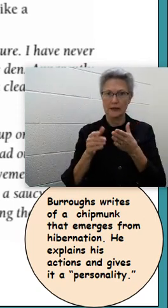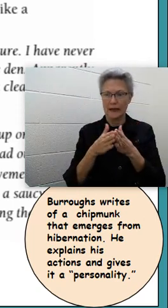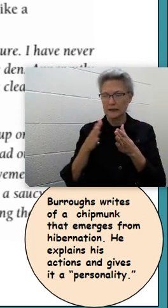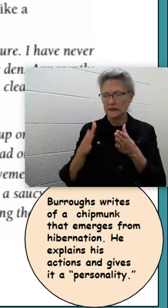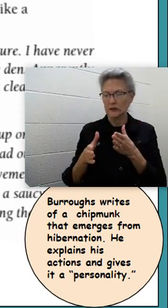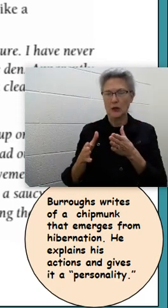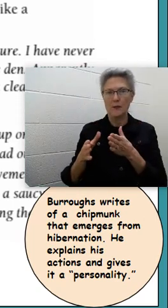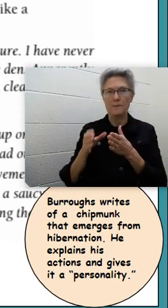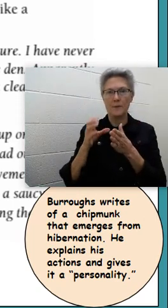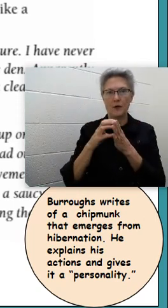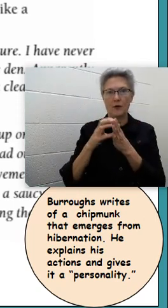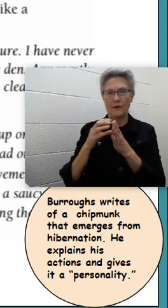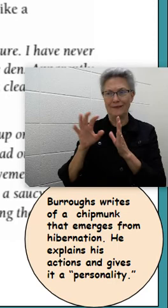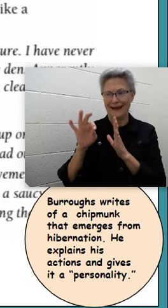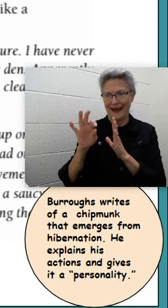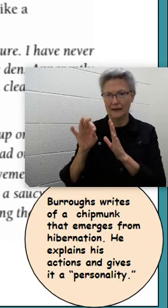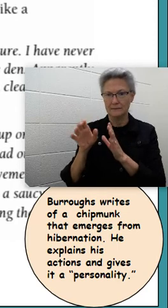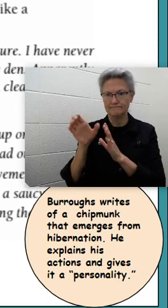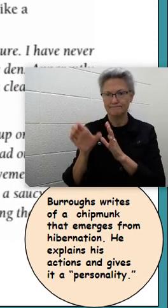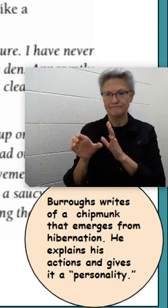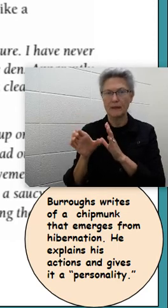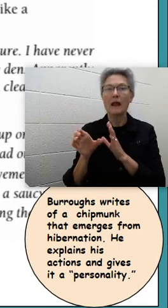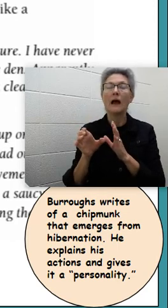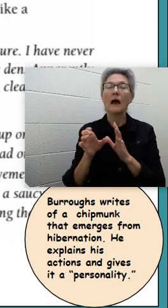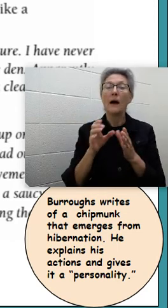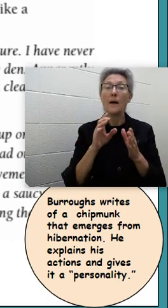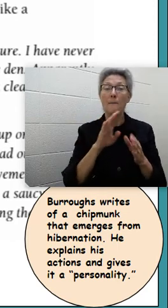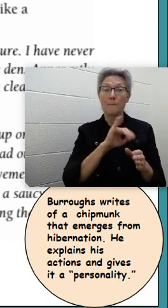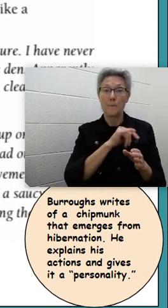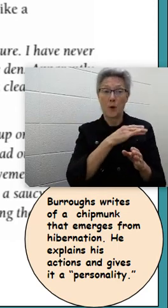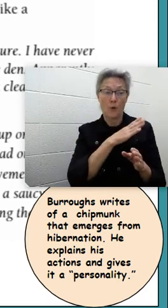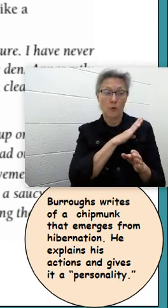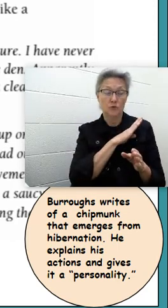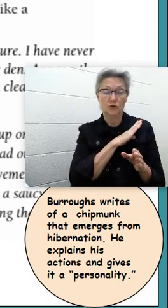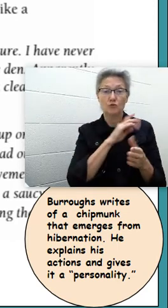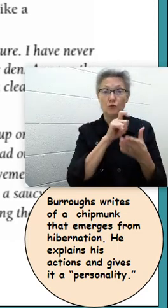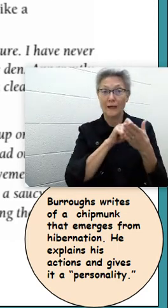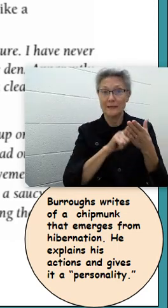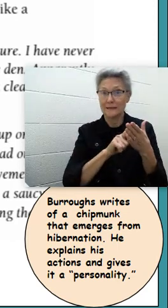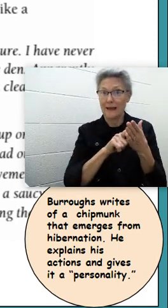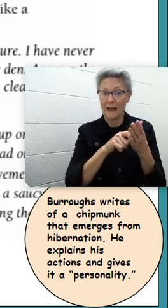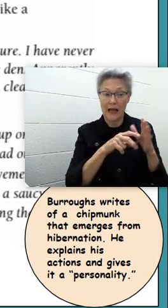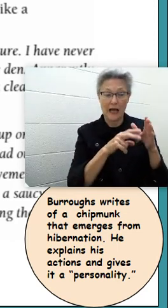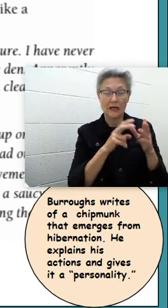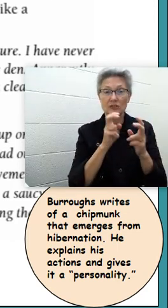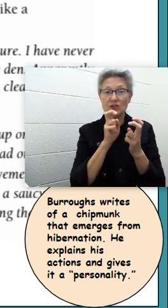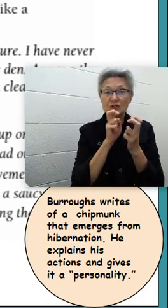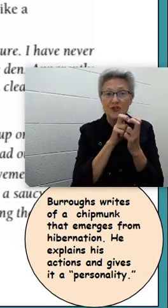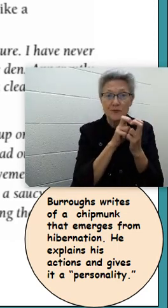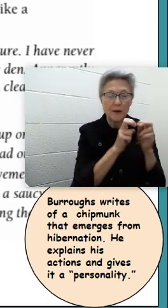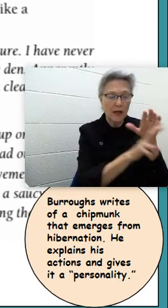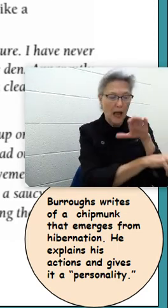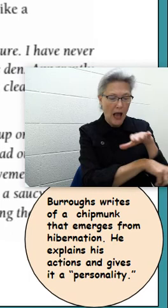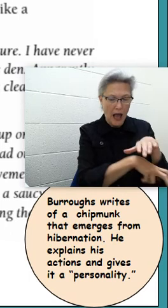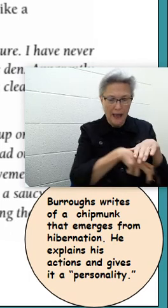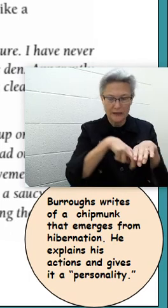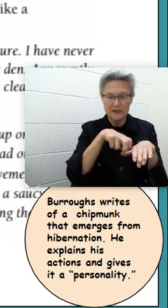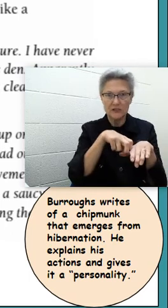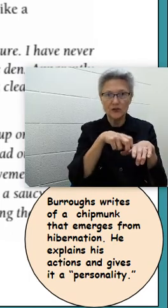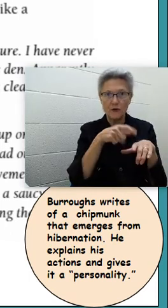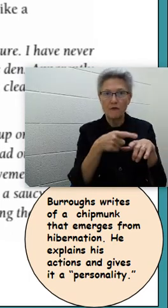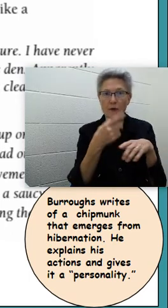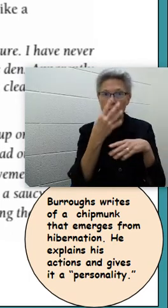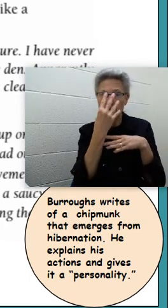says, Burroughs writes of a chipmunk that emerges from hibernation. He explains his action and gives it almost